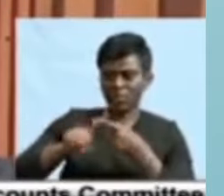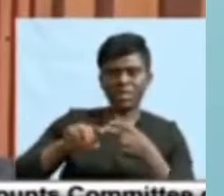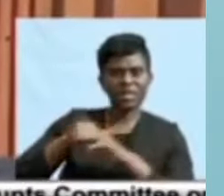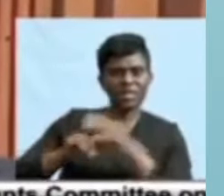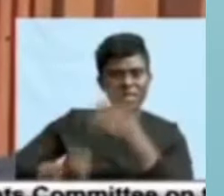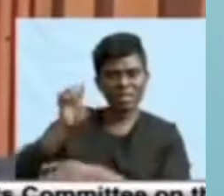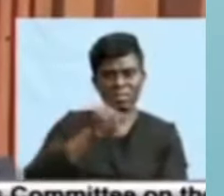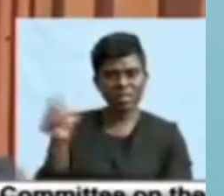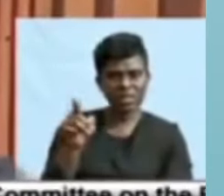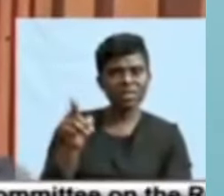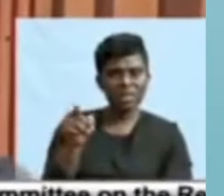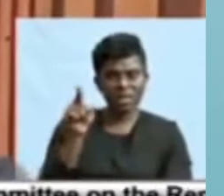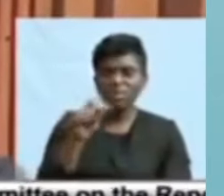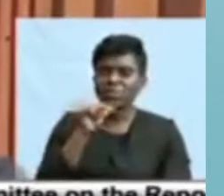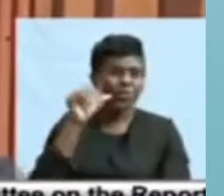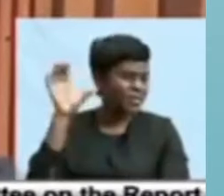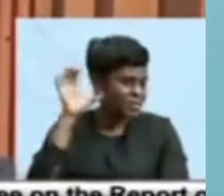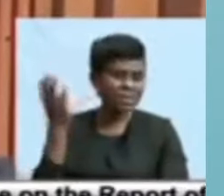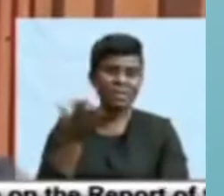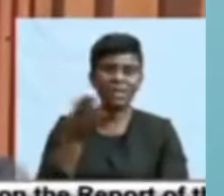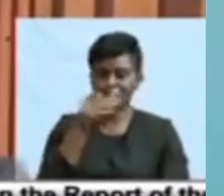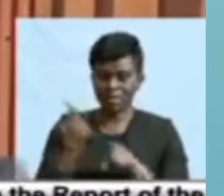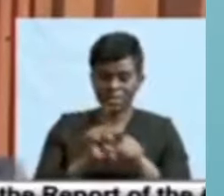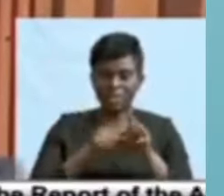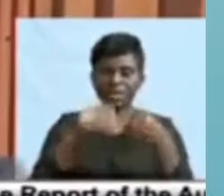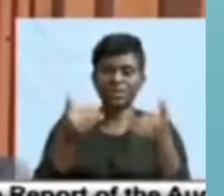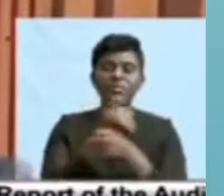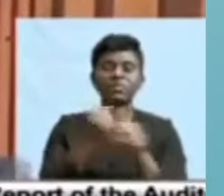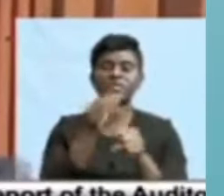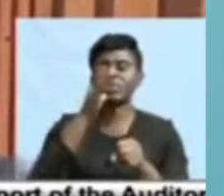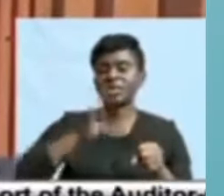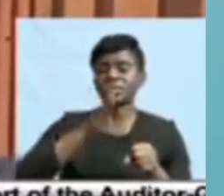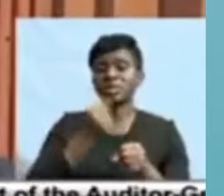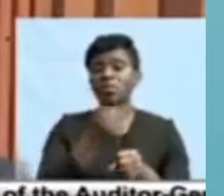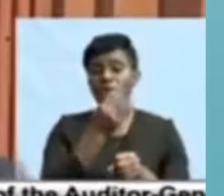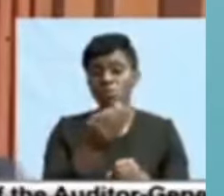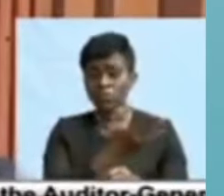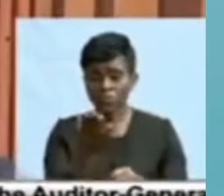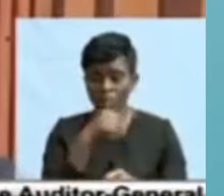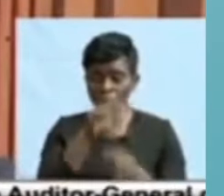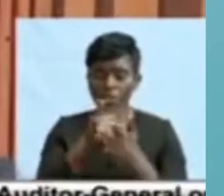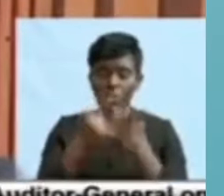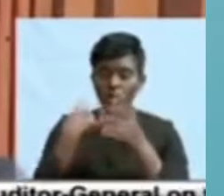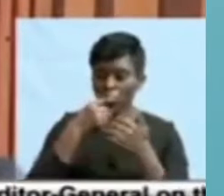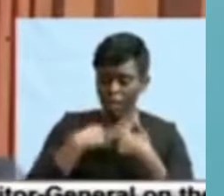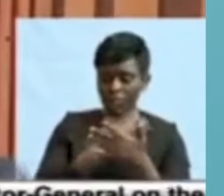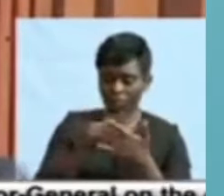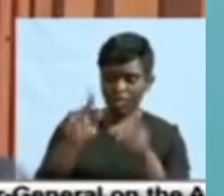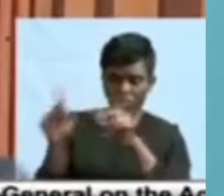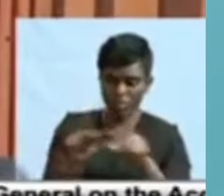executive. They do not listen. So providing solutions, Madam Speaker, one of them is that those that are failing to